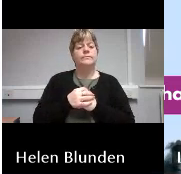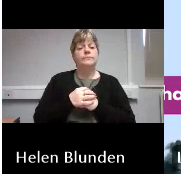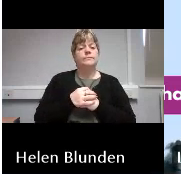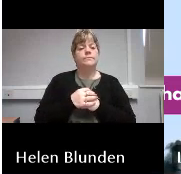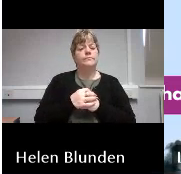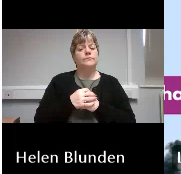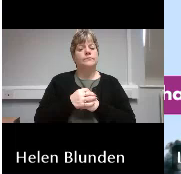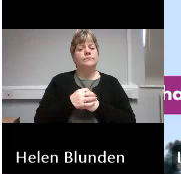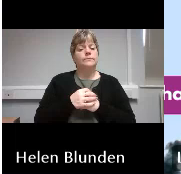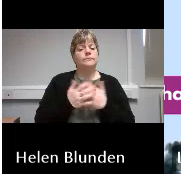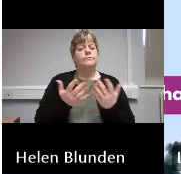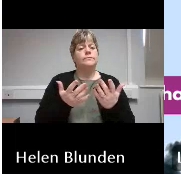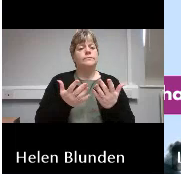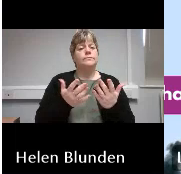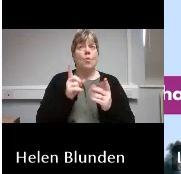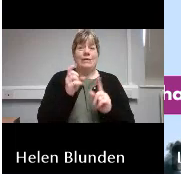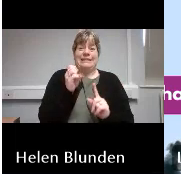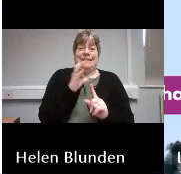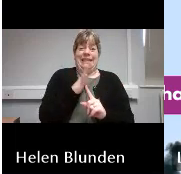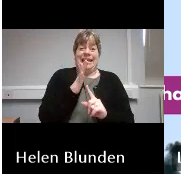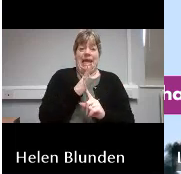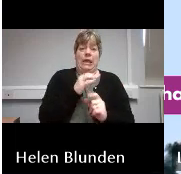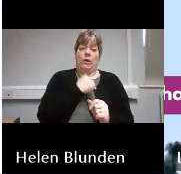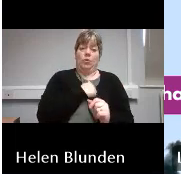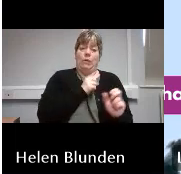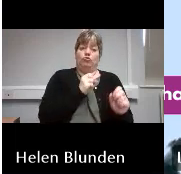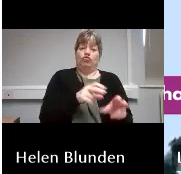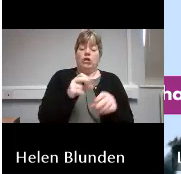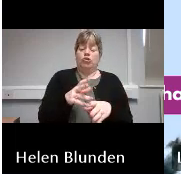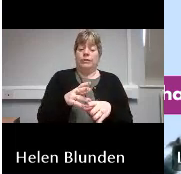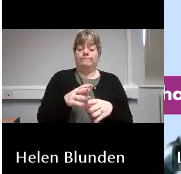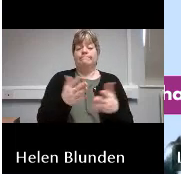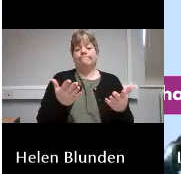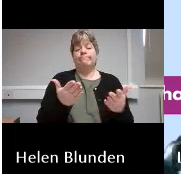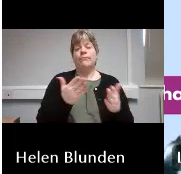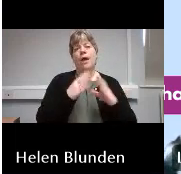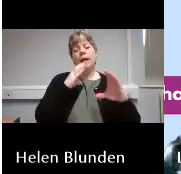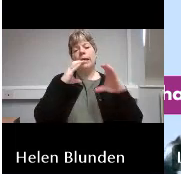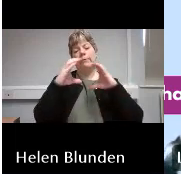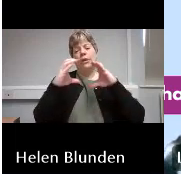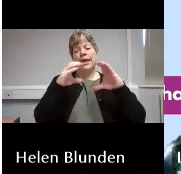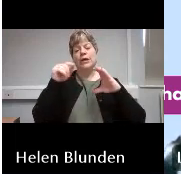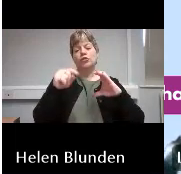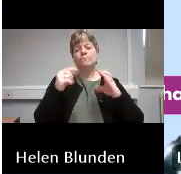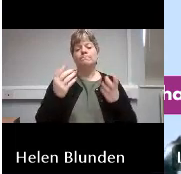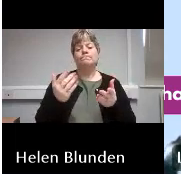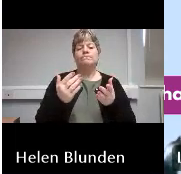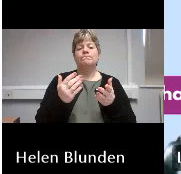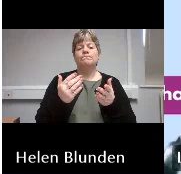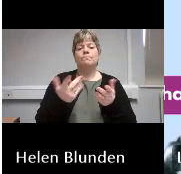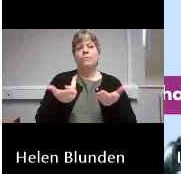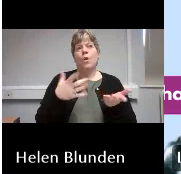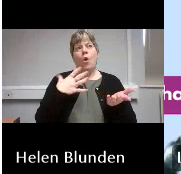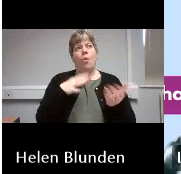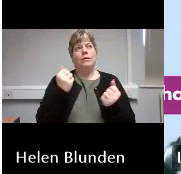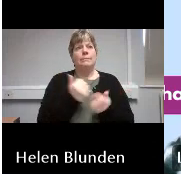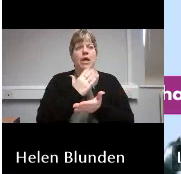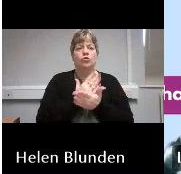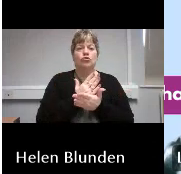So key to the strategy and key to what we're looking to do is obviously communication. So wanting to make sure that